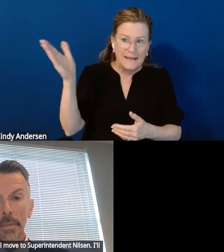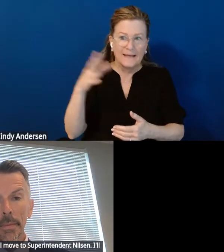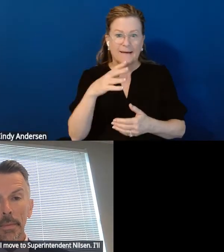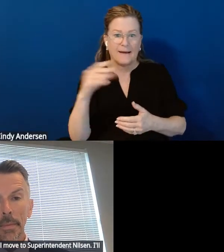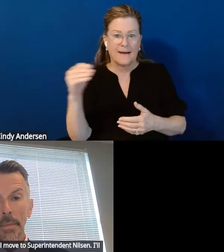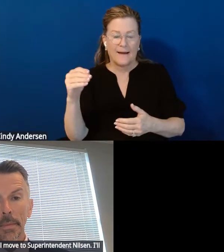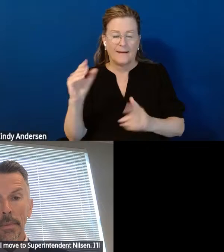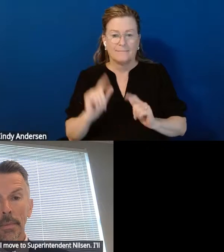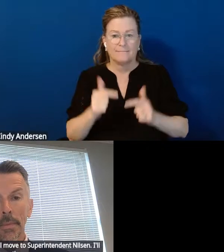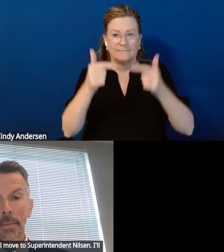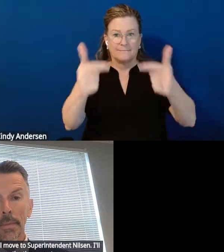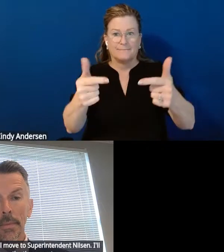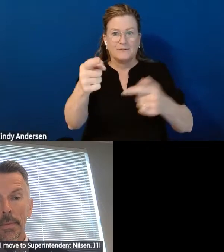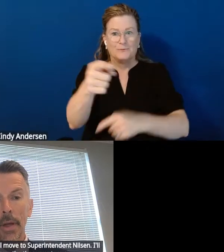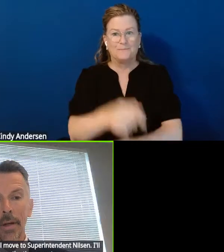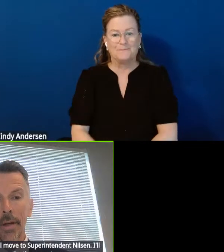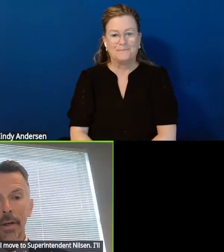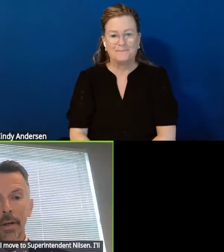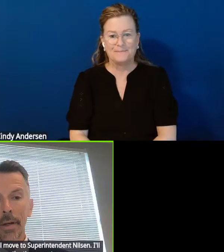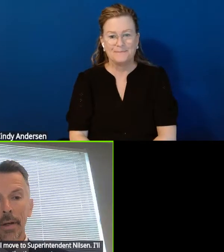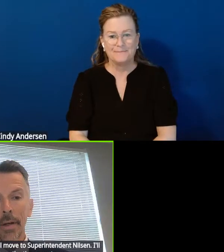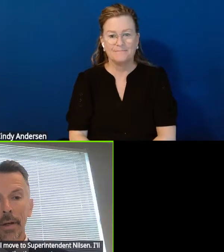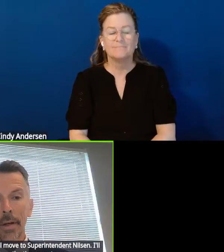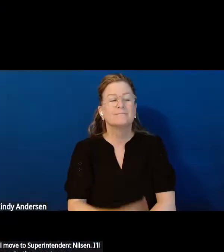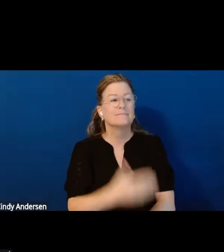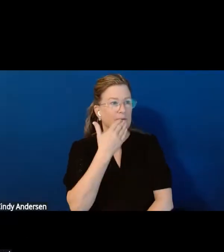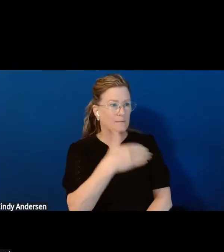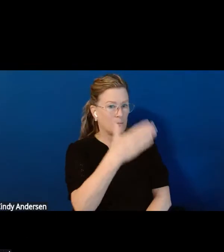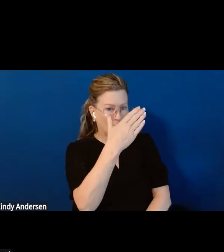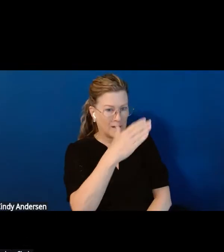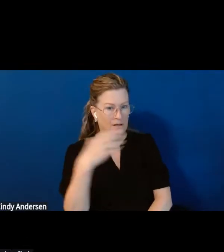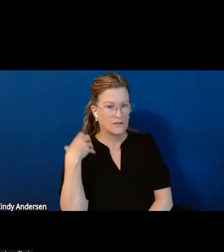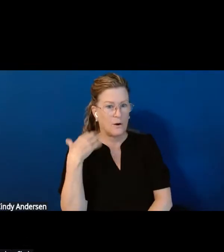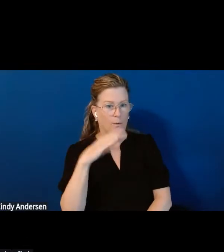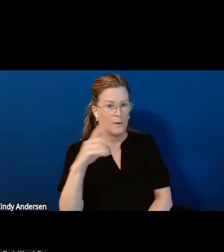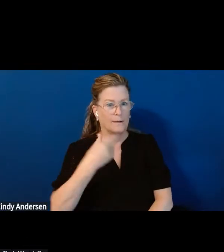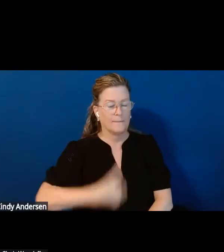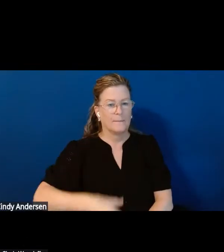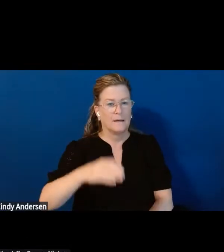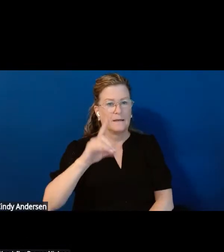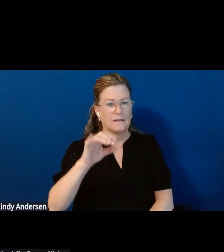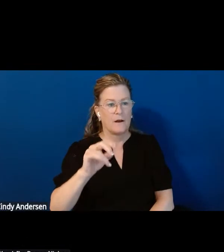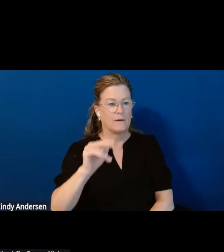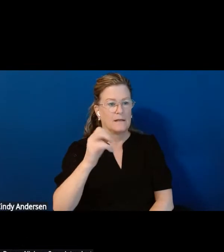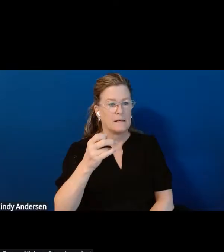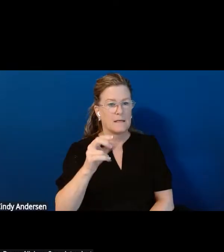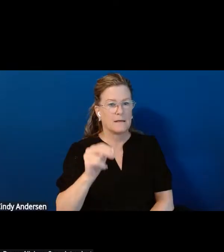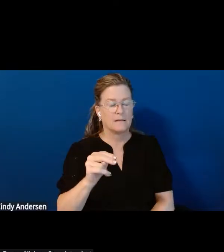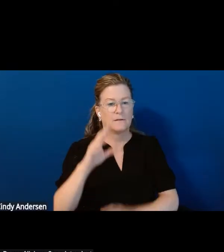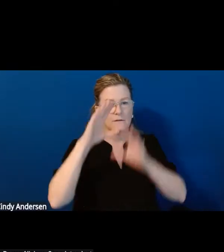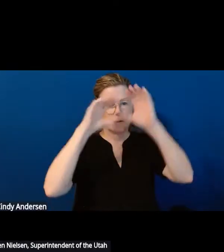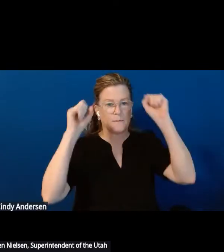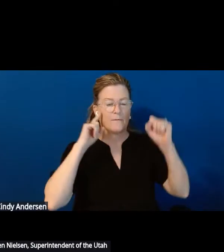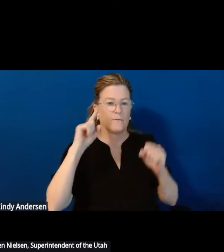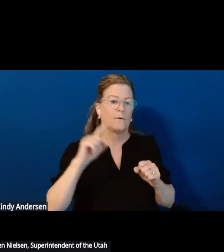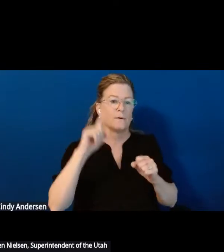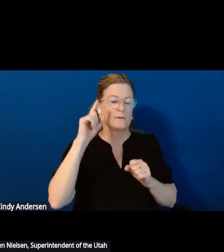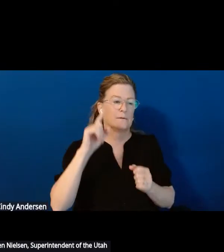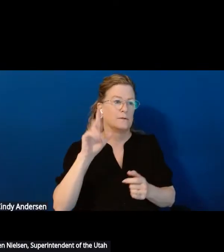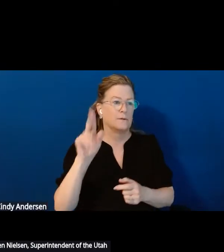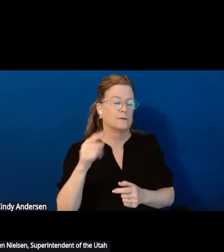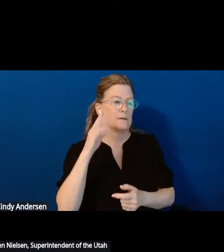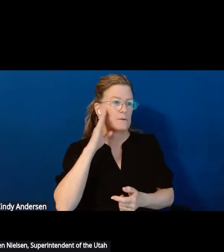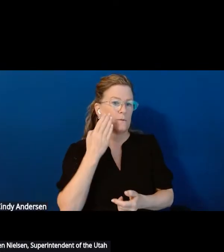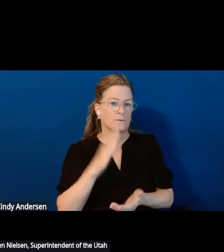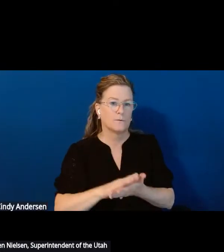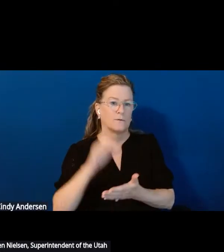and turn the time over to you. Yeah, good morning, Sherwood. I'm Darren Nielsen, Superintendent of the Utah Schools for the Deaf and Blind, and this is an